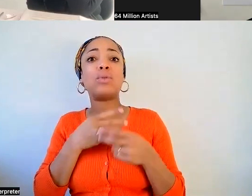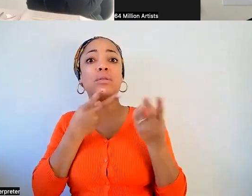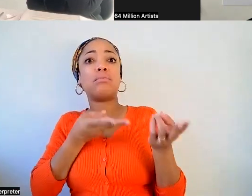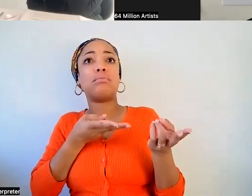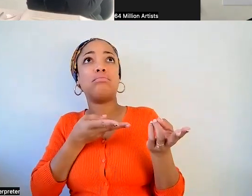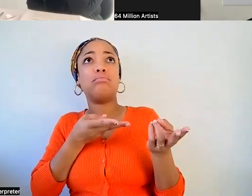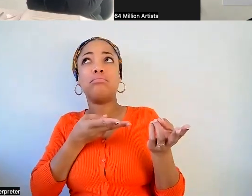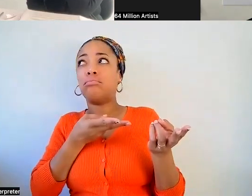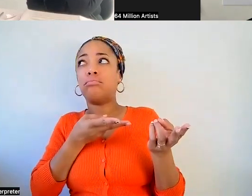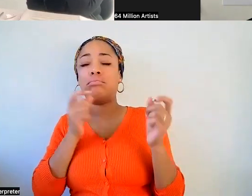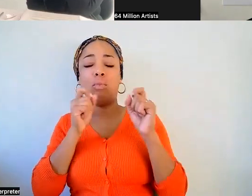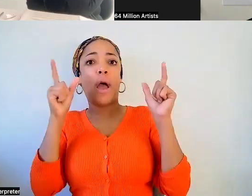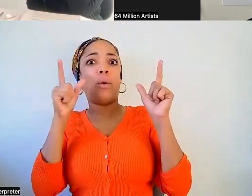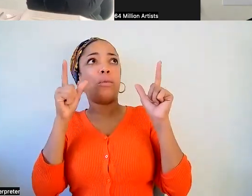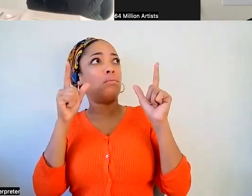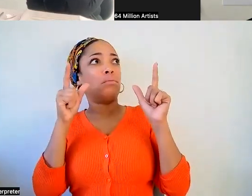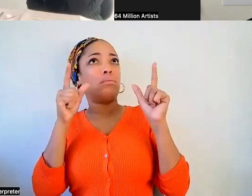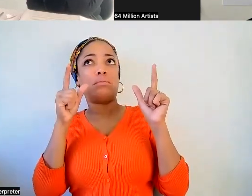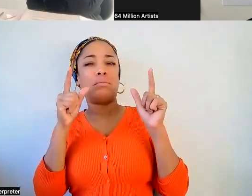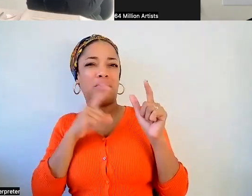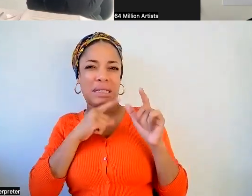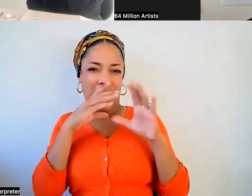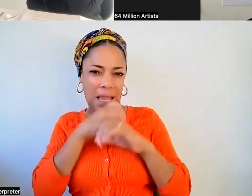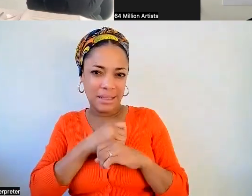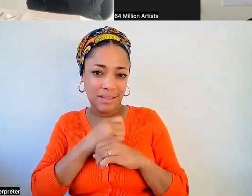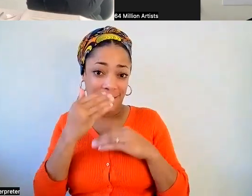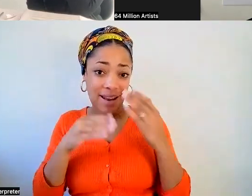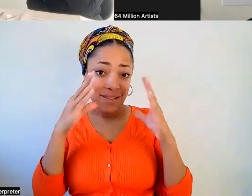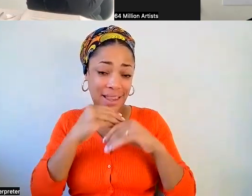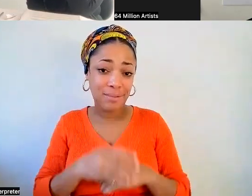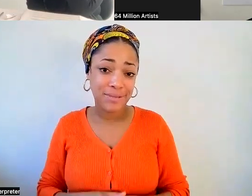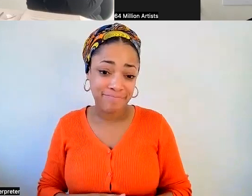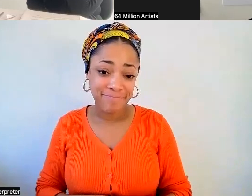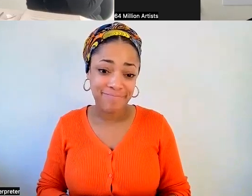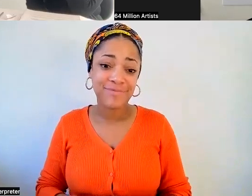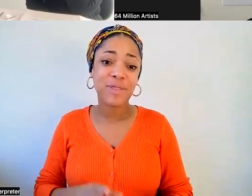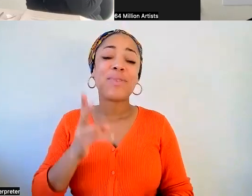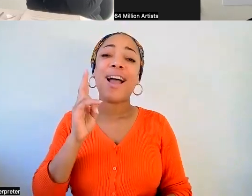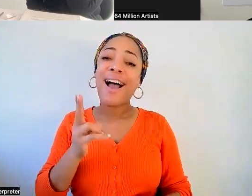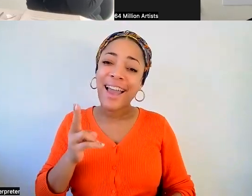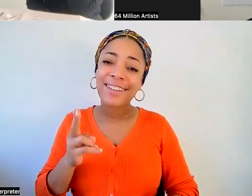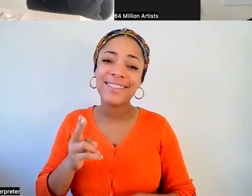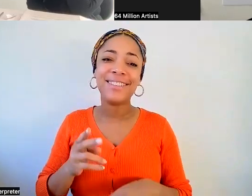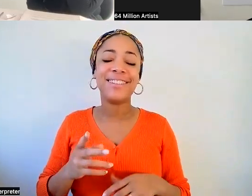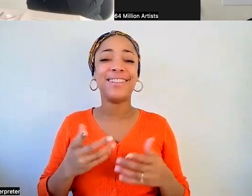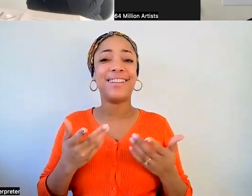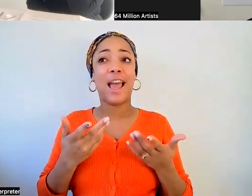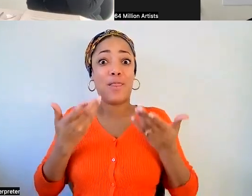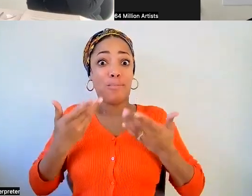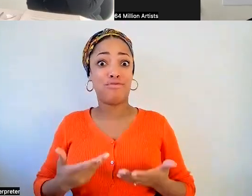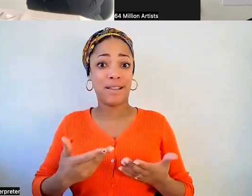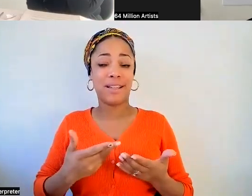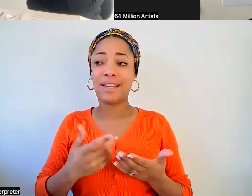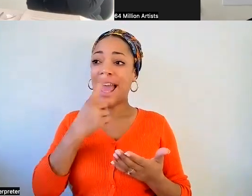And I didn't go to sleep because I hated it. So now that's, again, in the present. But I could maybe write something where I